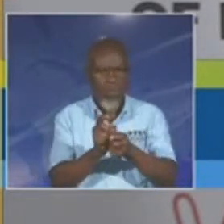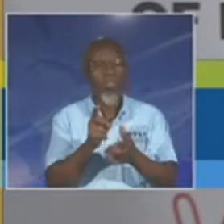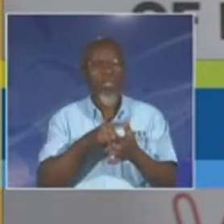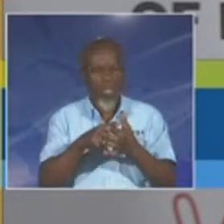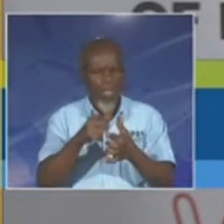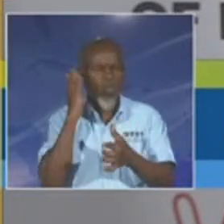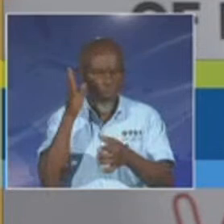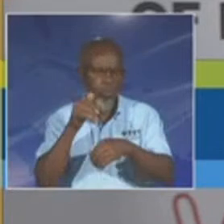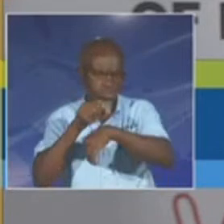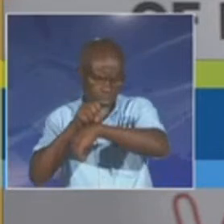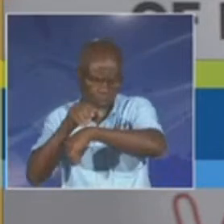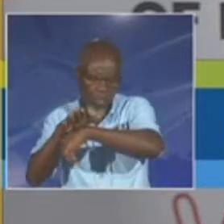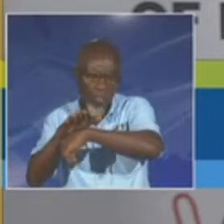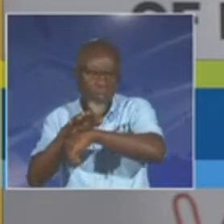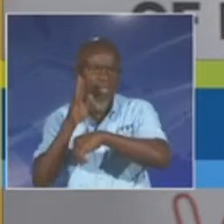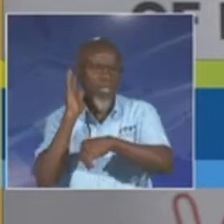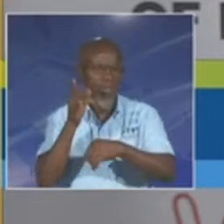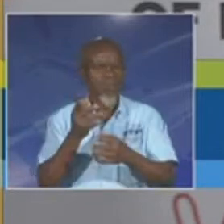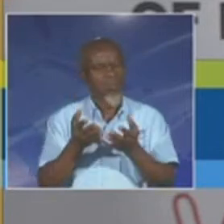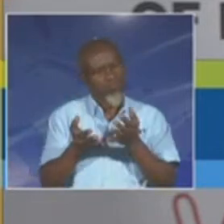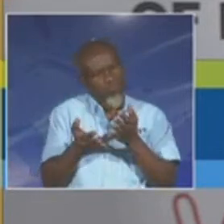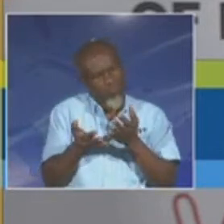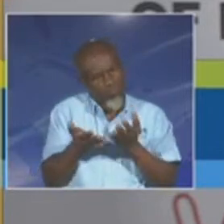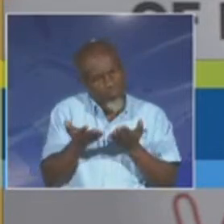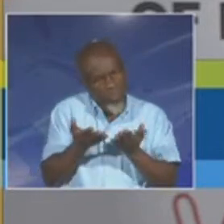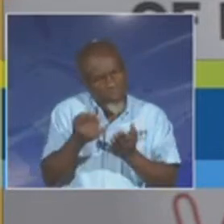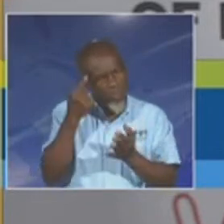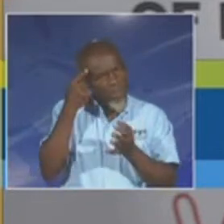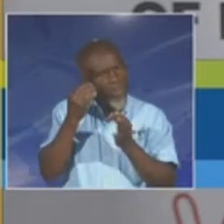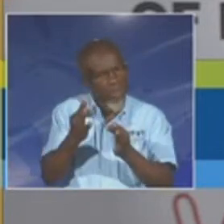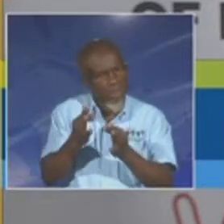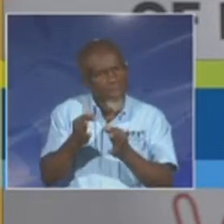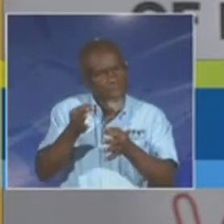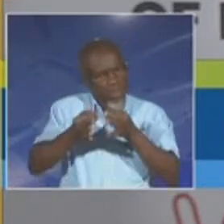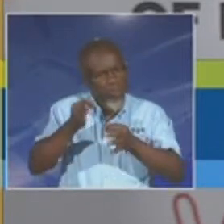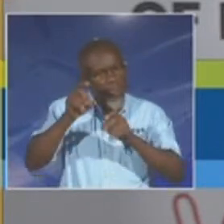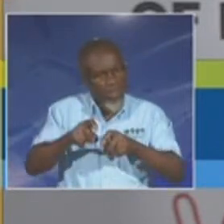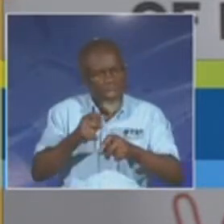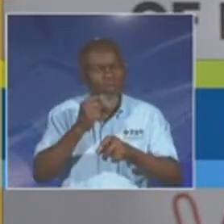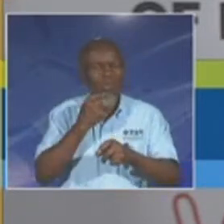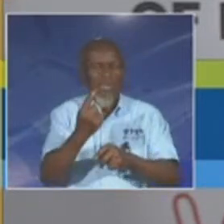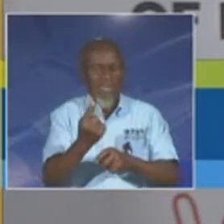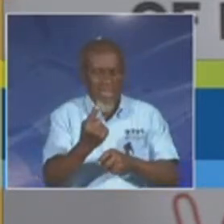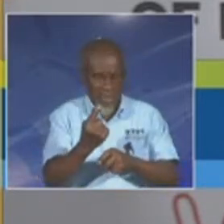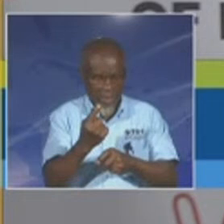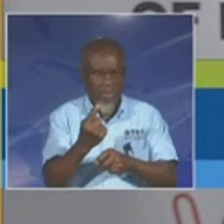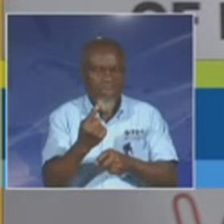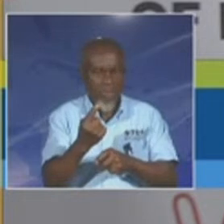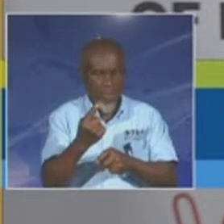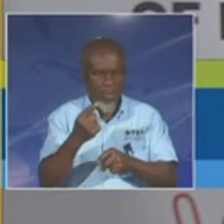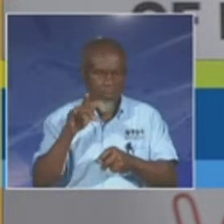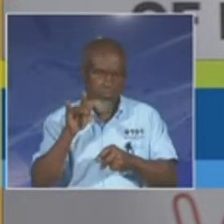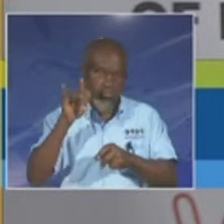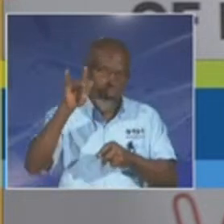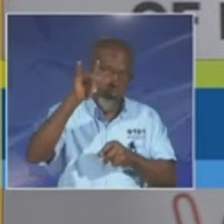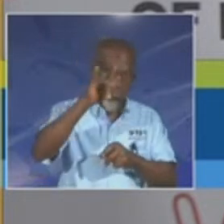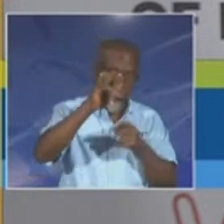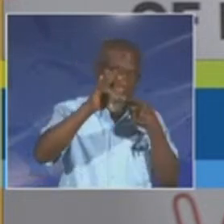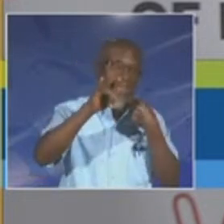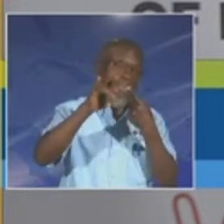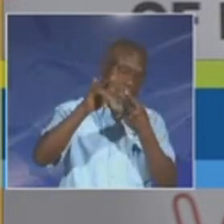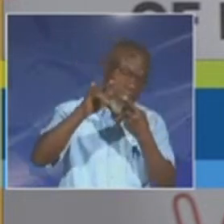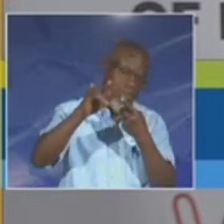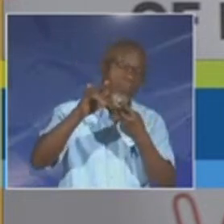take notice of it, and we'll of course take the necessary steps to inform the airlines and persons abroad as well. Just before Dr. Hines